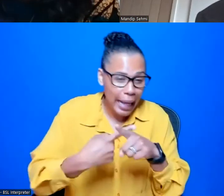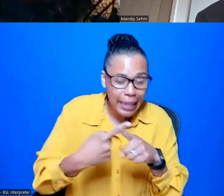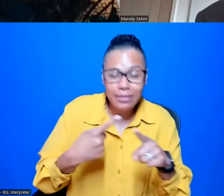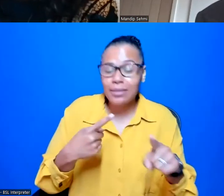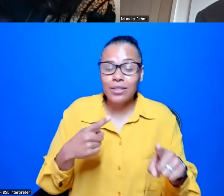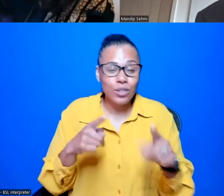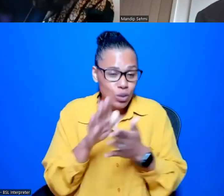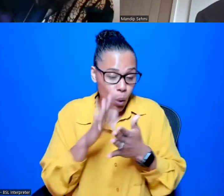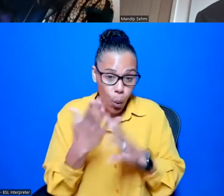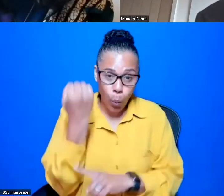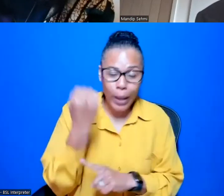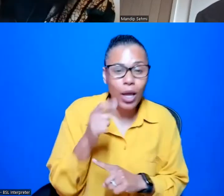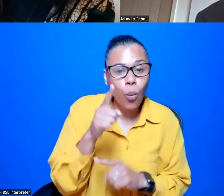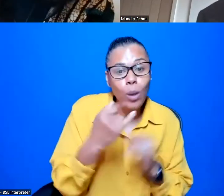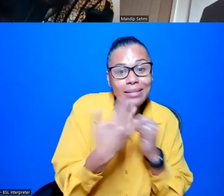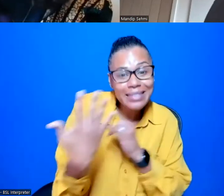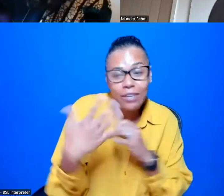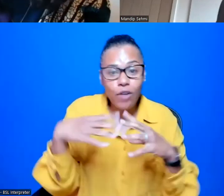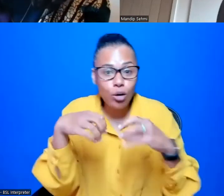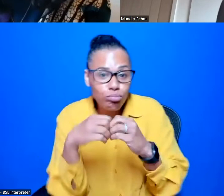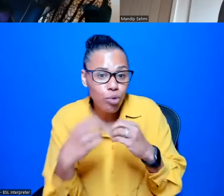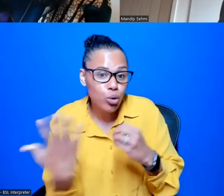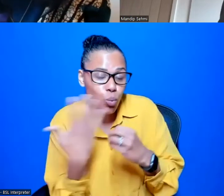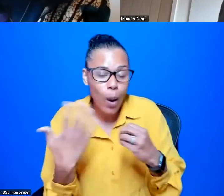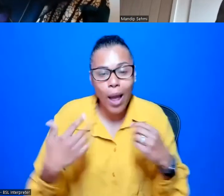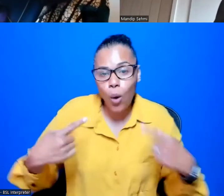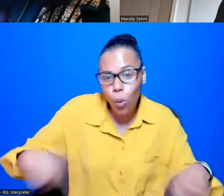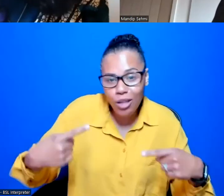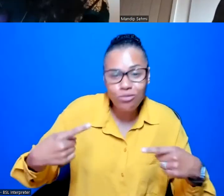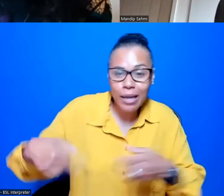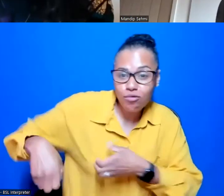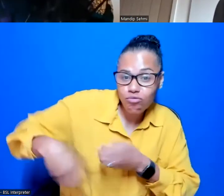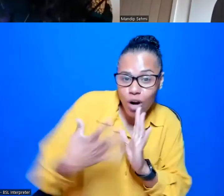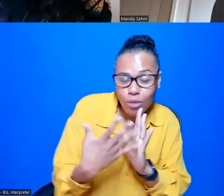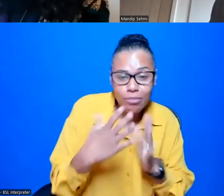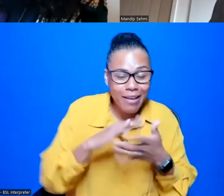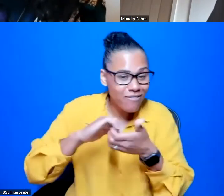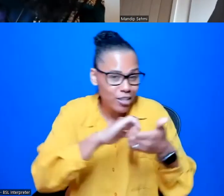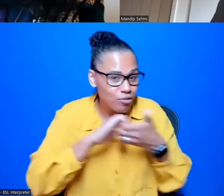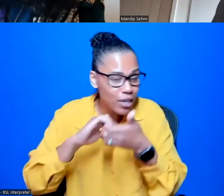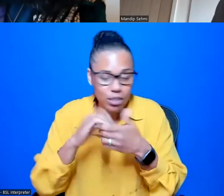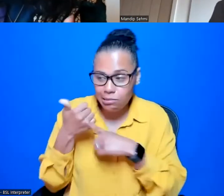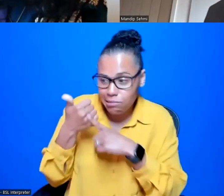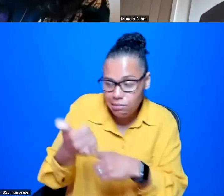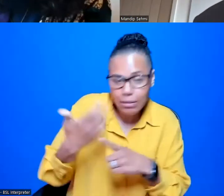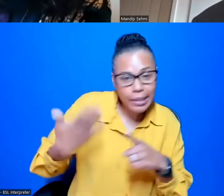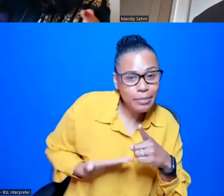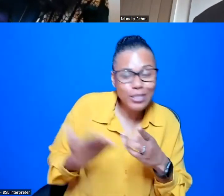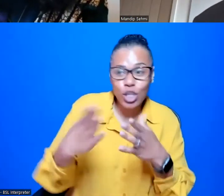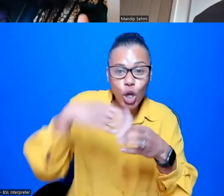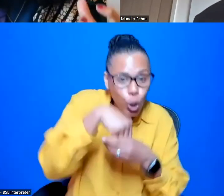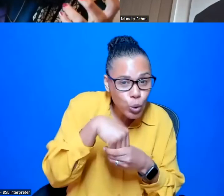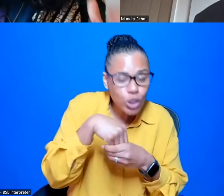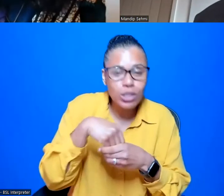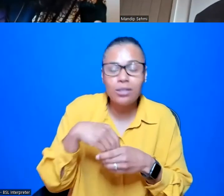at the International Wheelchair Rugby Federation. He works to support businesses with inclusion, specifically